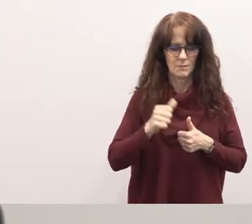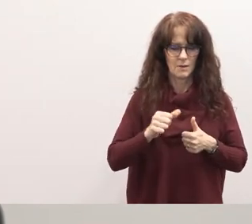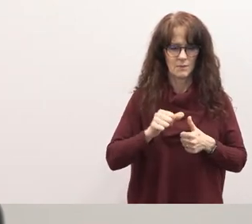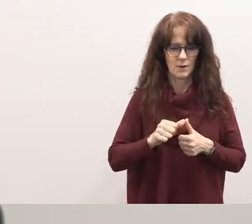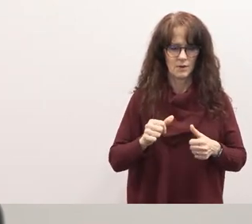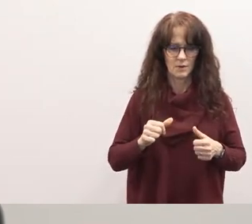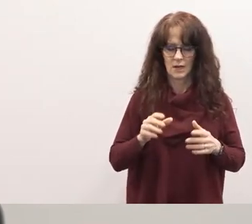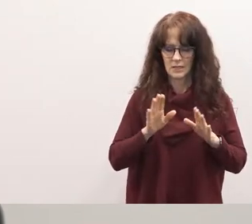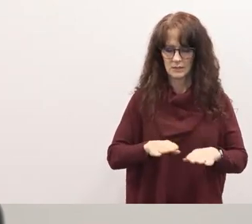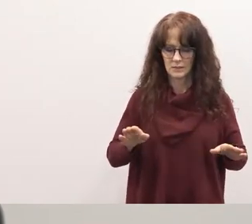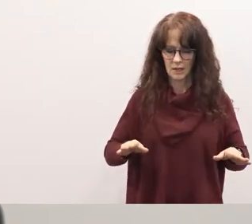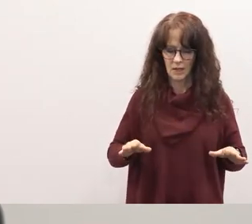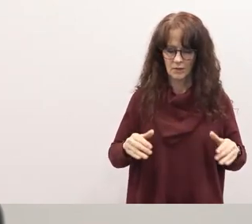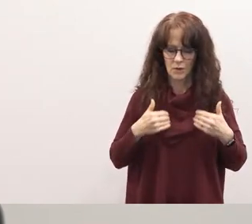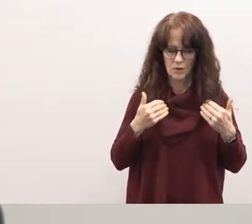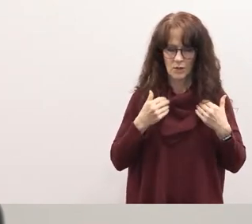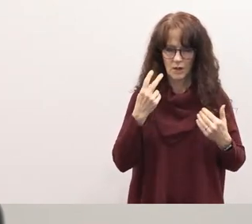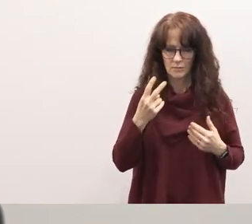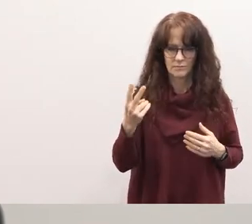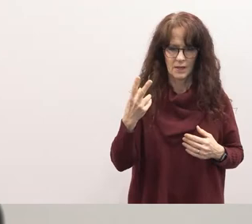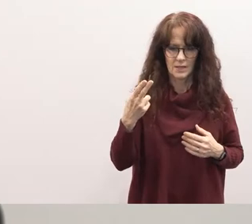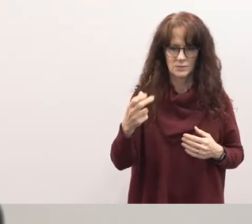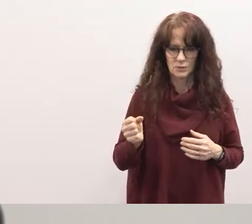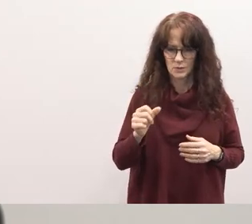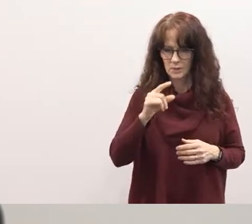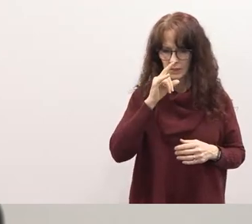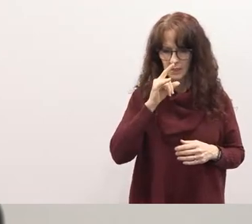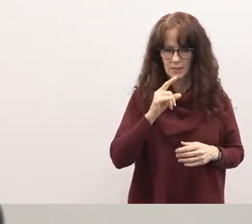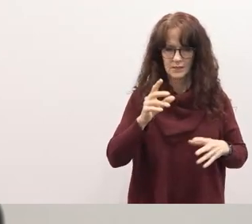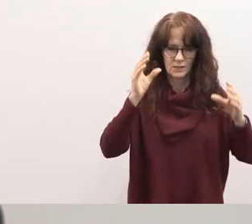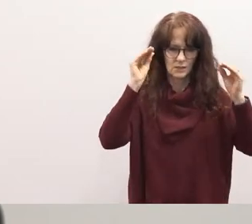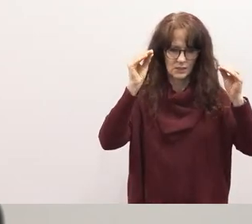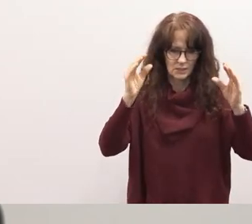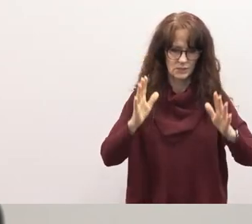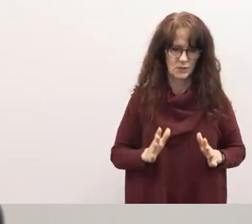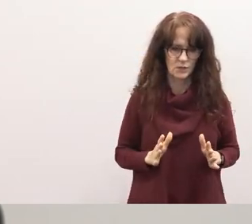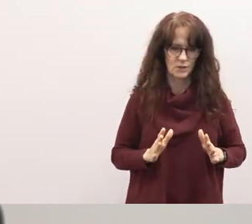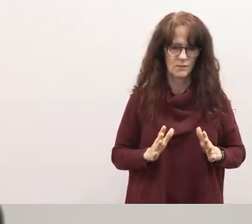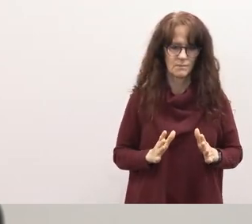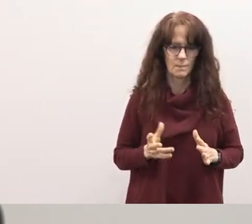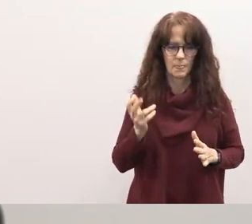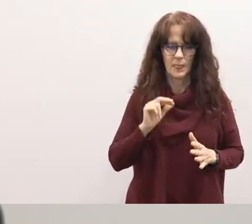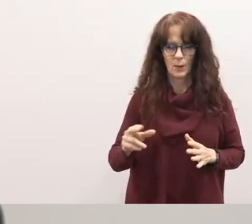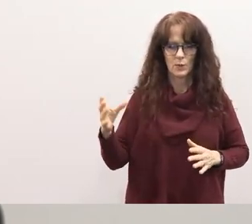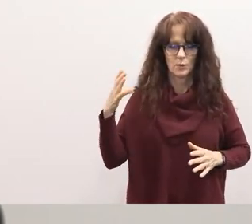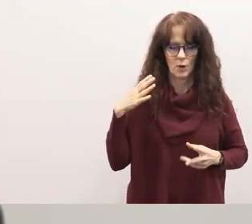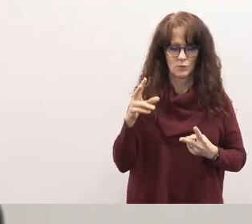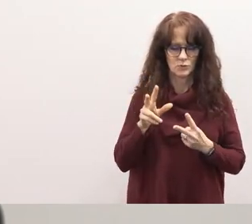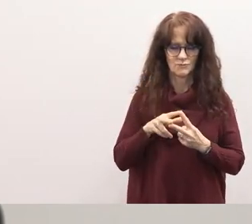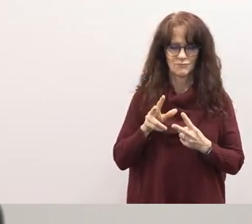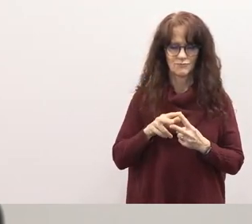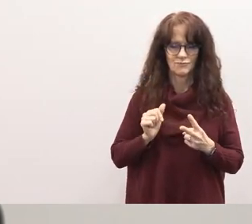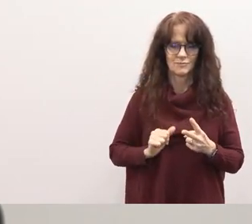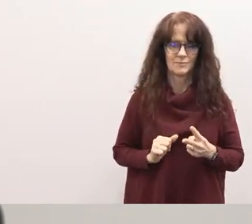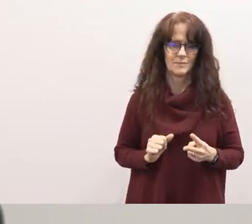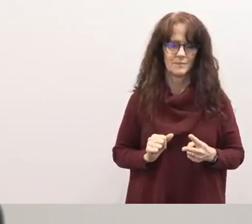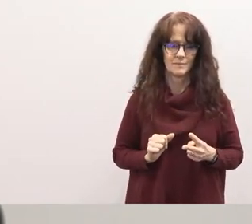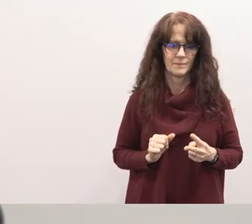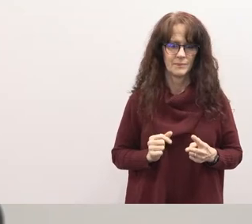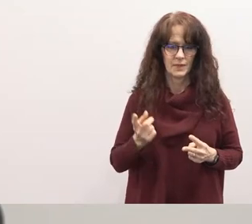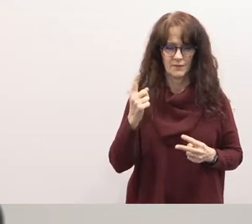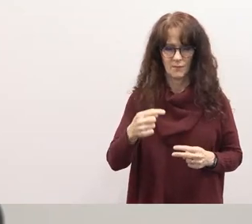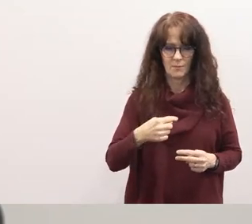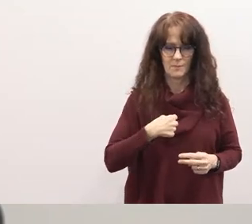as a young kid in high school is your teacher or your coach. But for